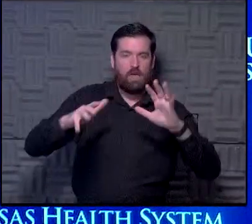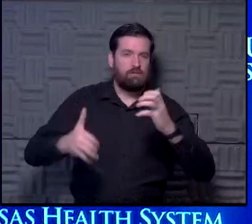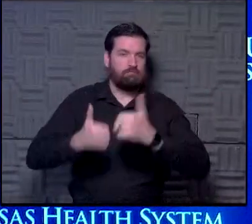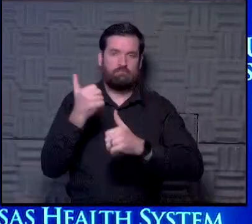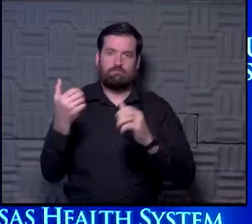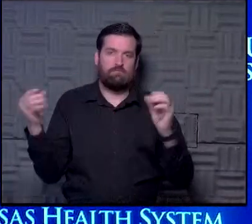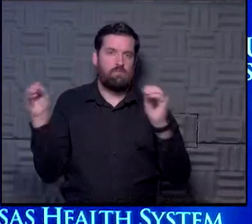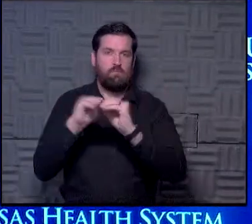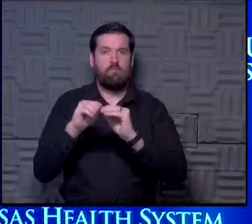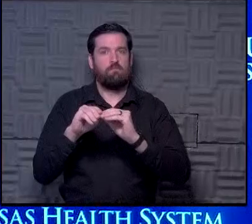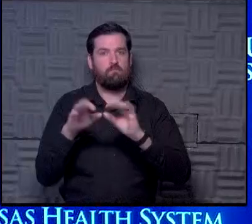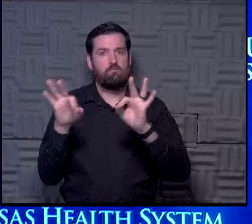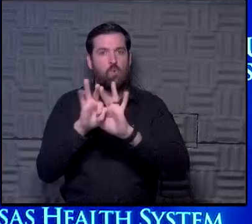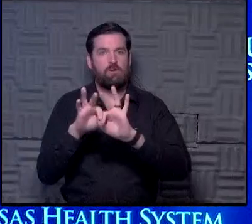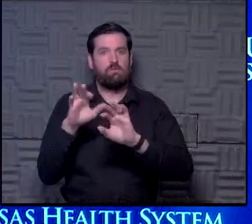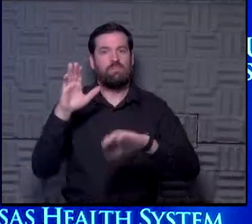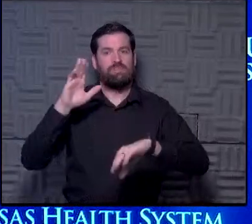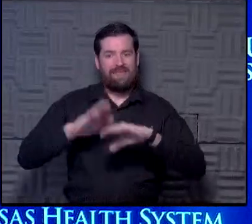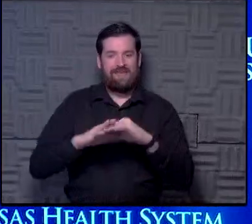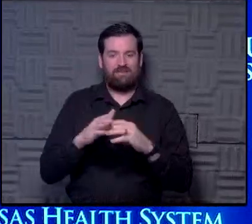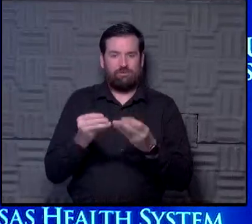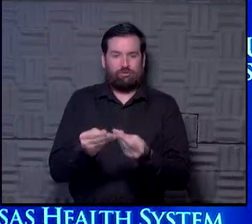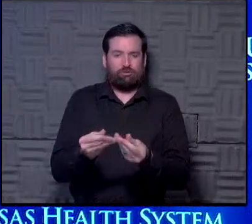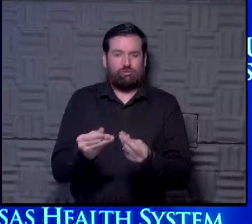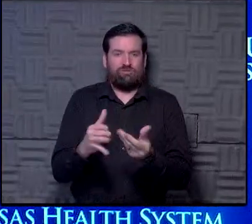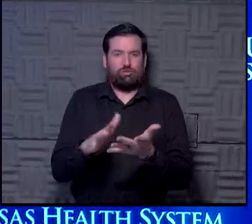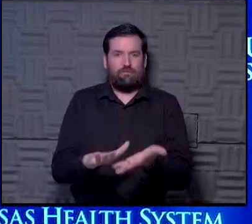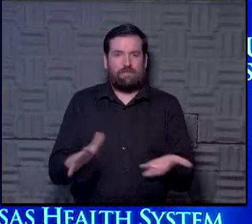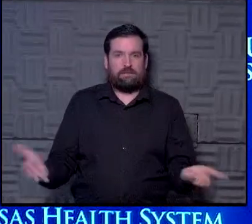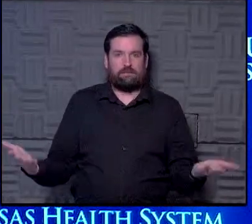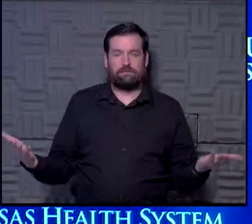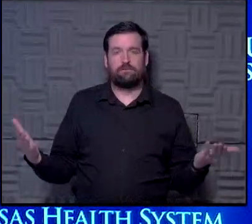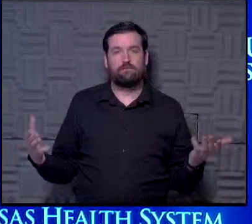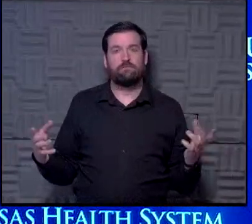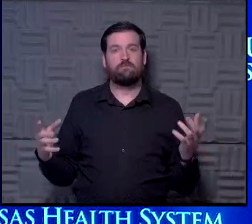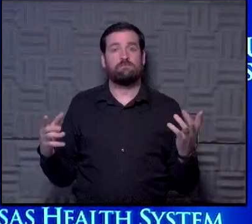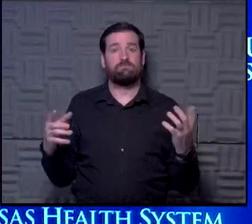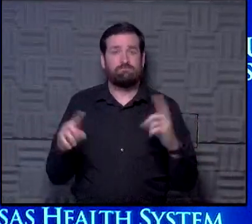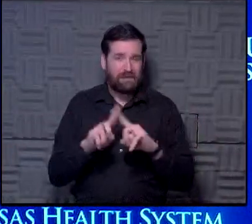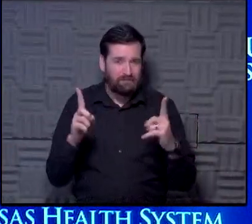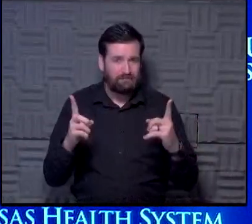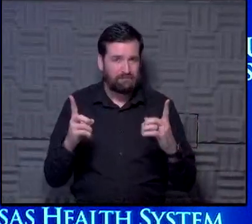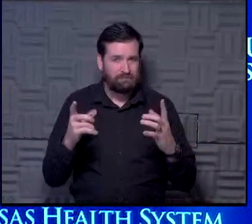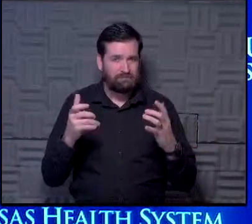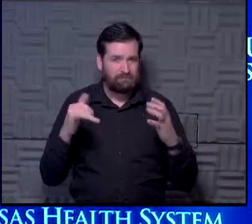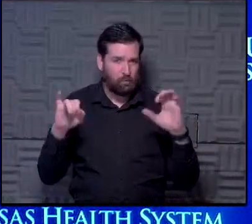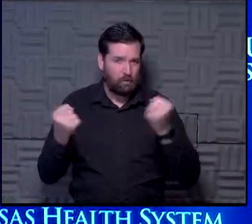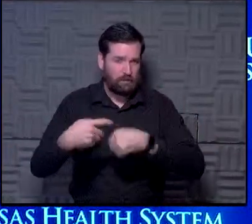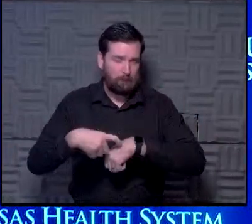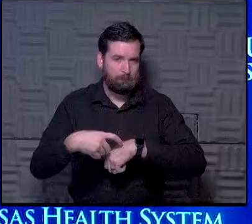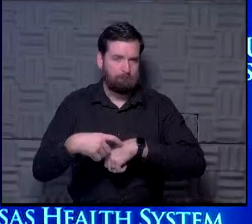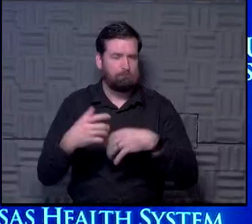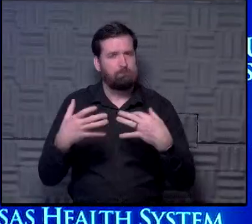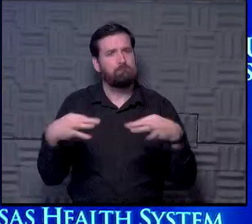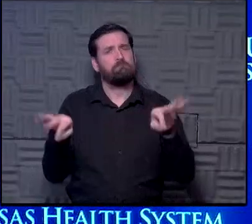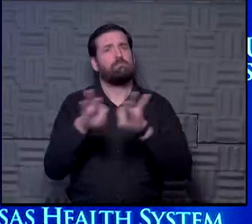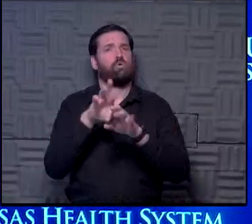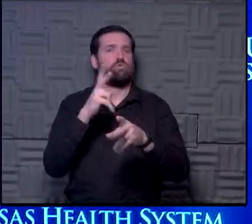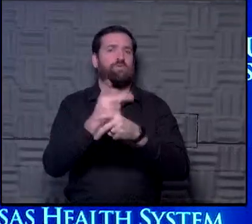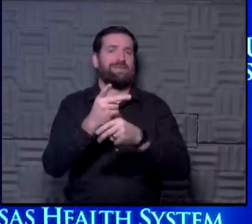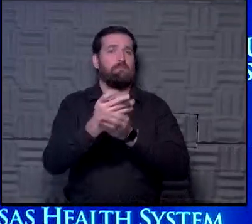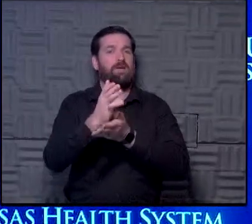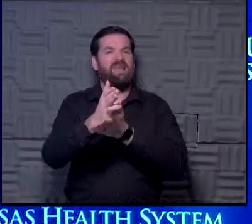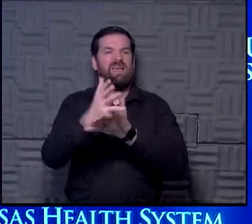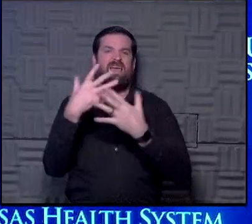disease than spreading on surfaces. However, we're in the midst of the winter, and it's important to keep us healthy on